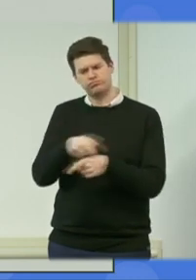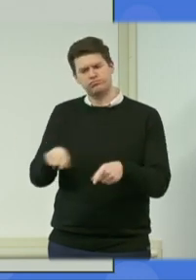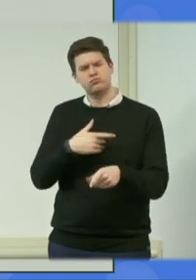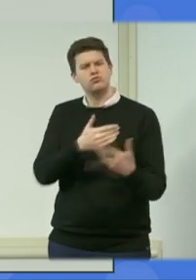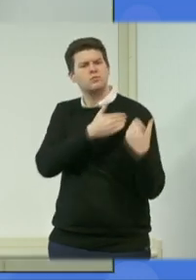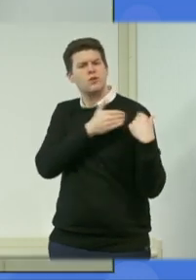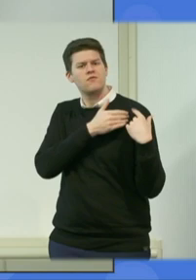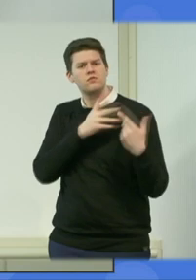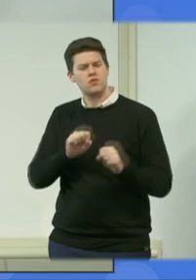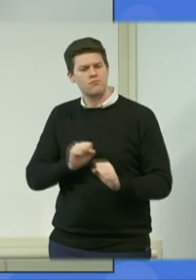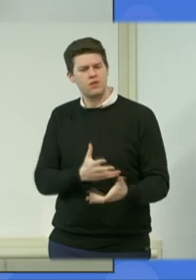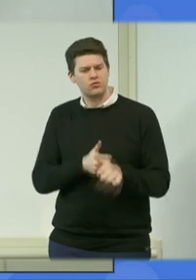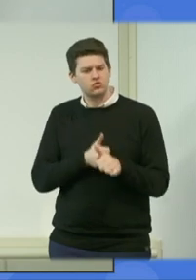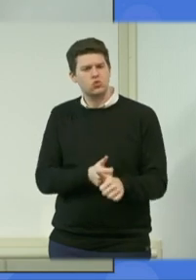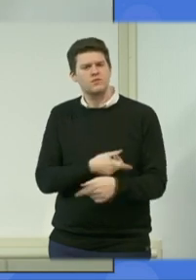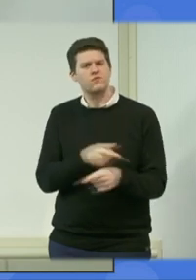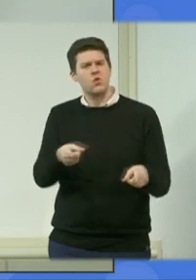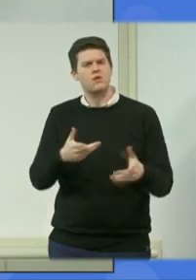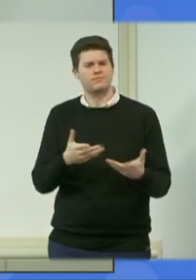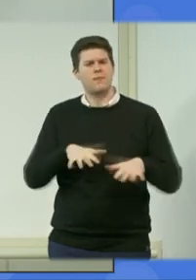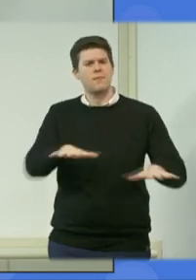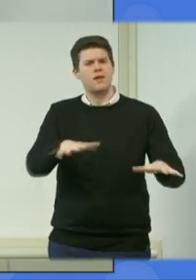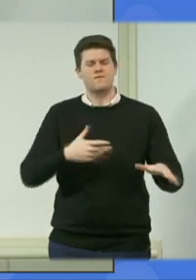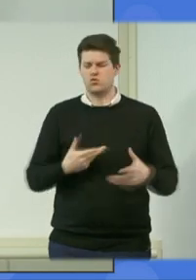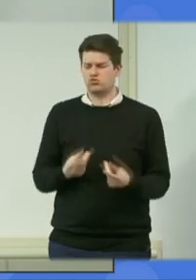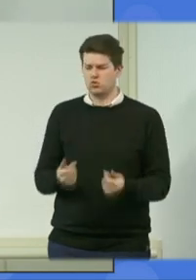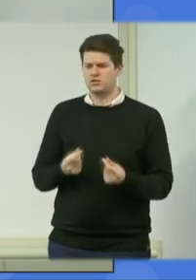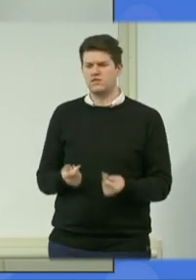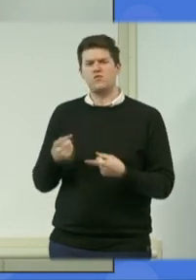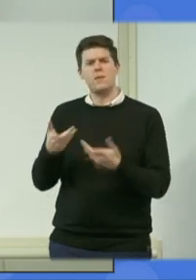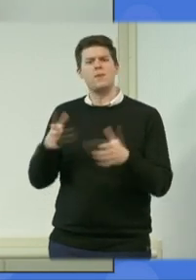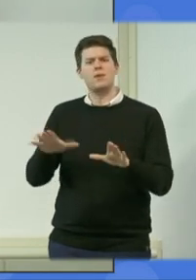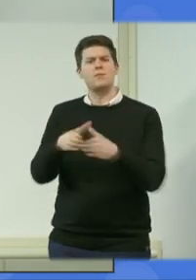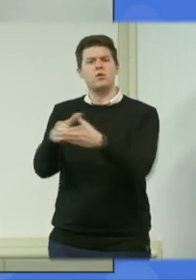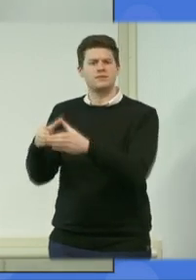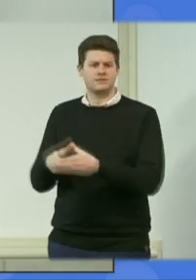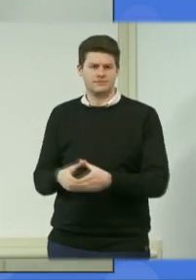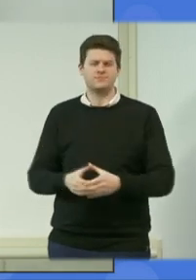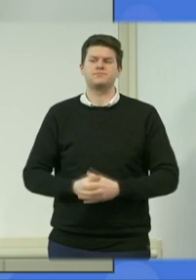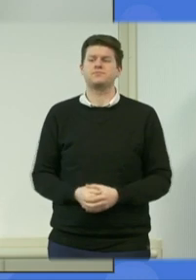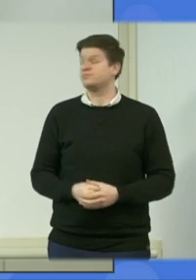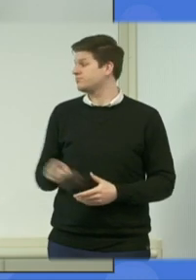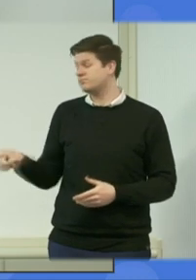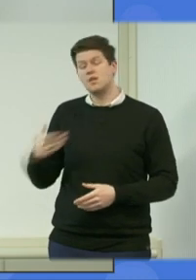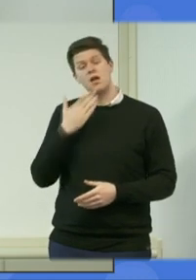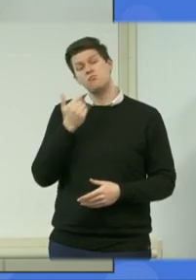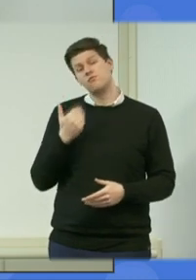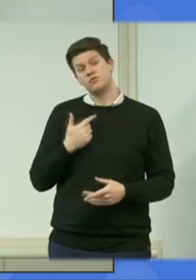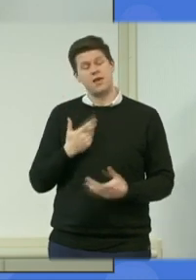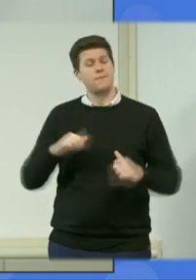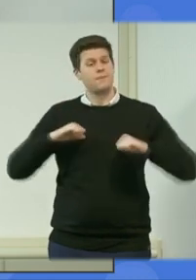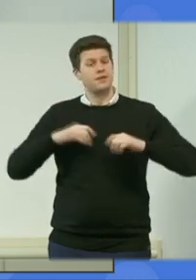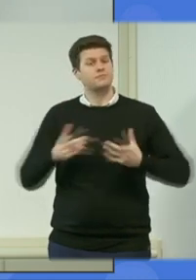to the public about the use of resources by public authorities. And Fraser was previously a management consultant at